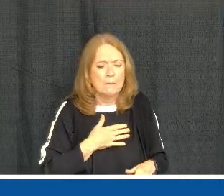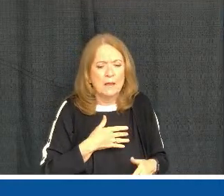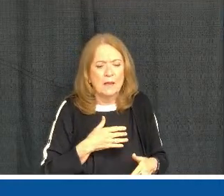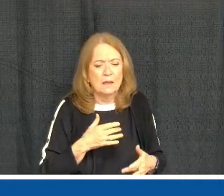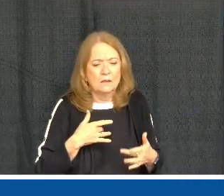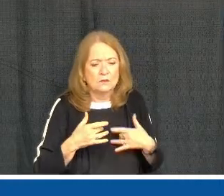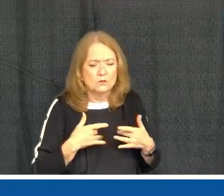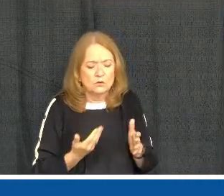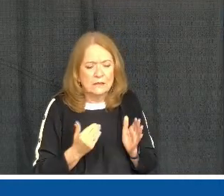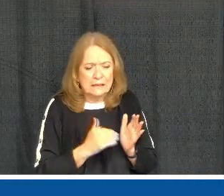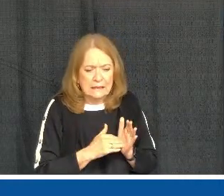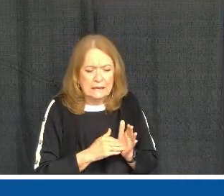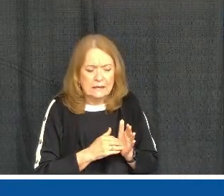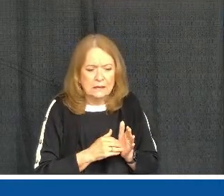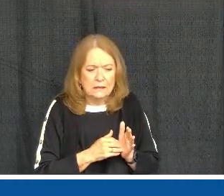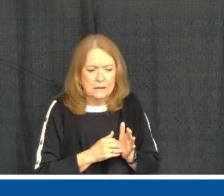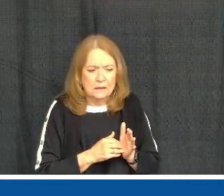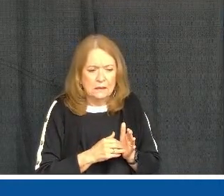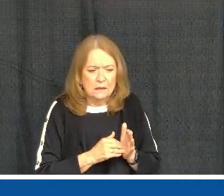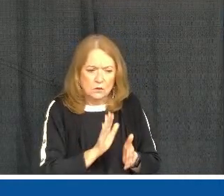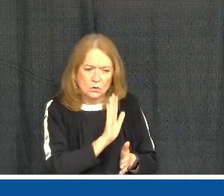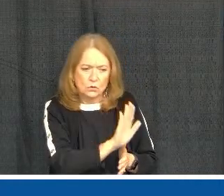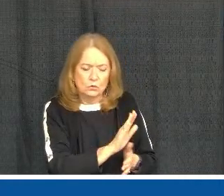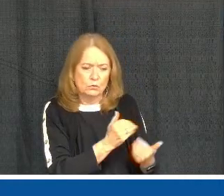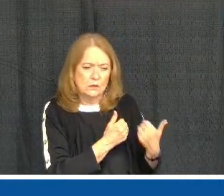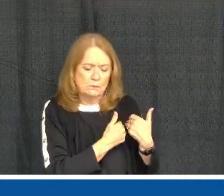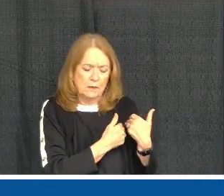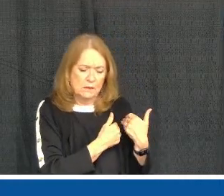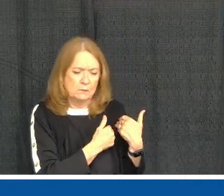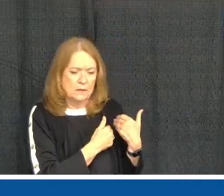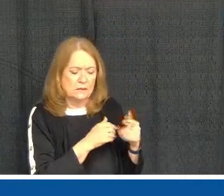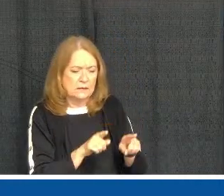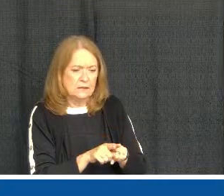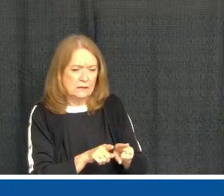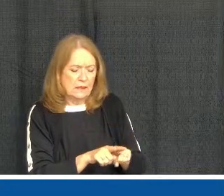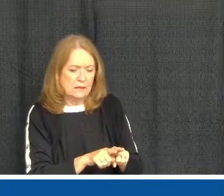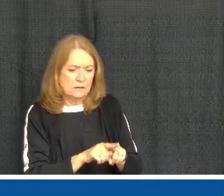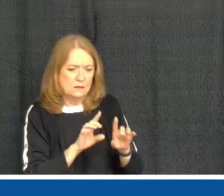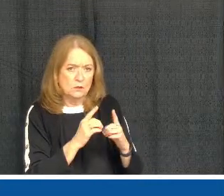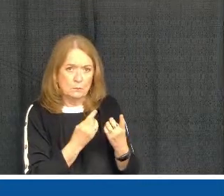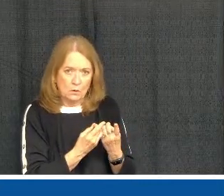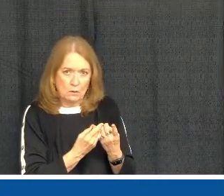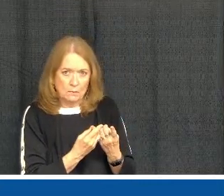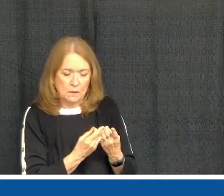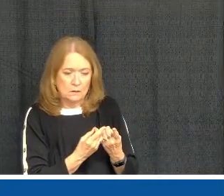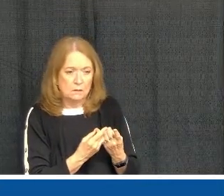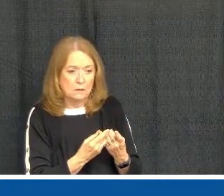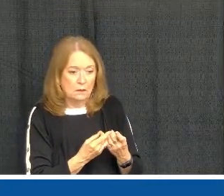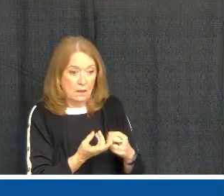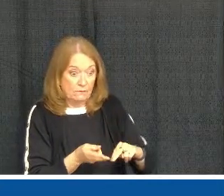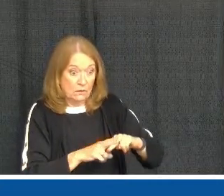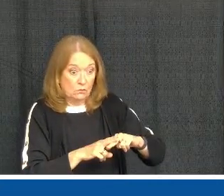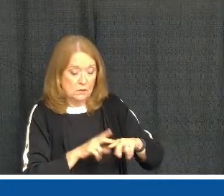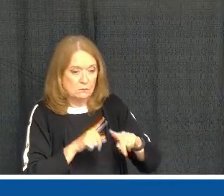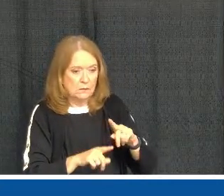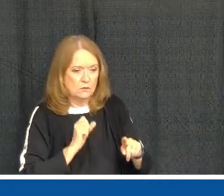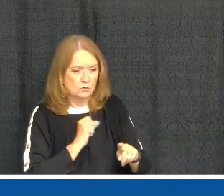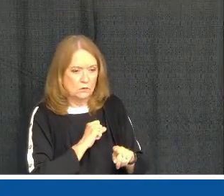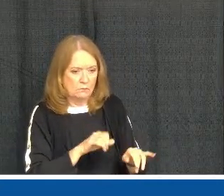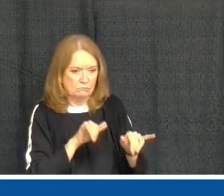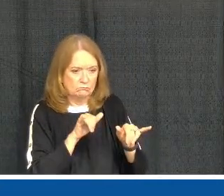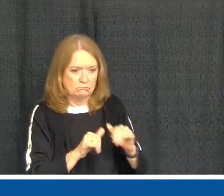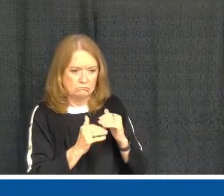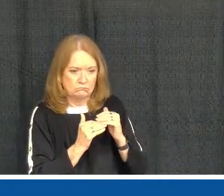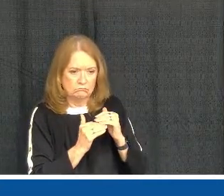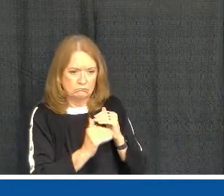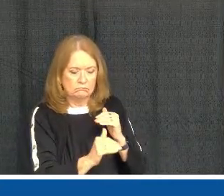that your responsibilities as a department have grown, but your staff hasn't really